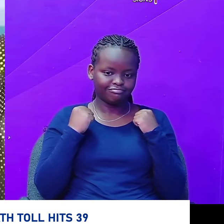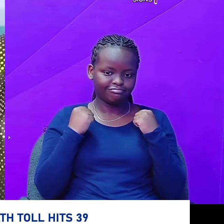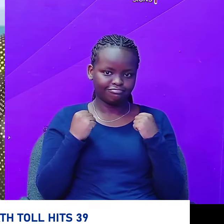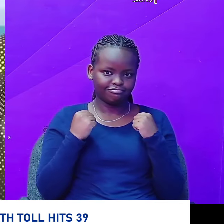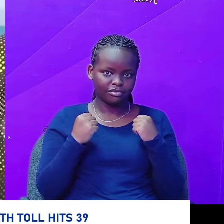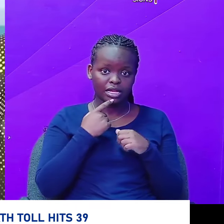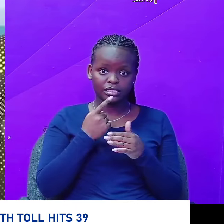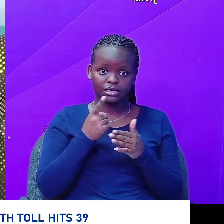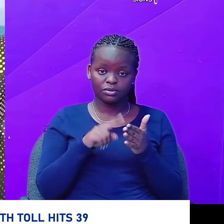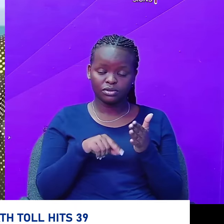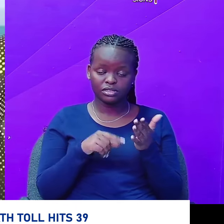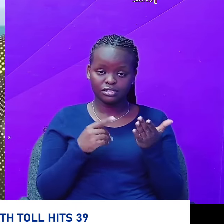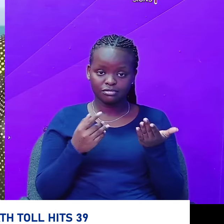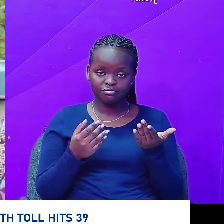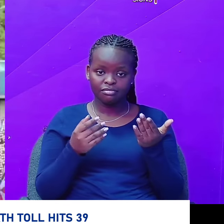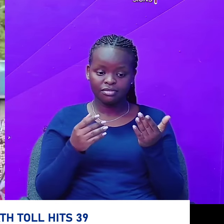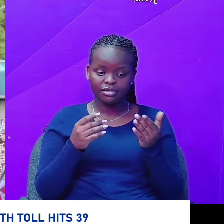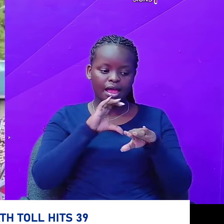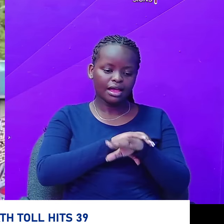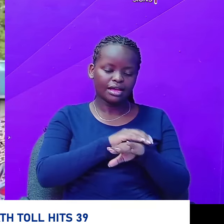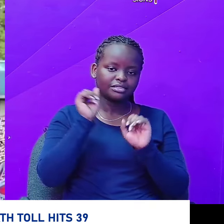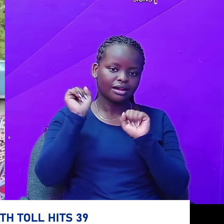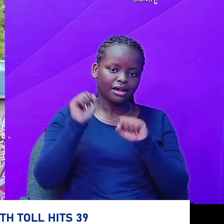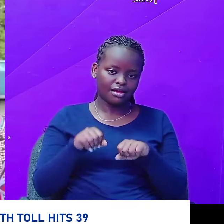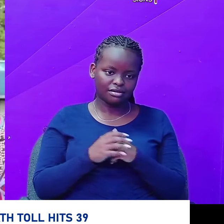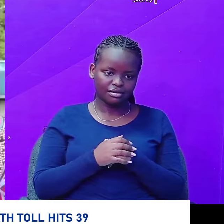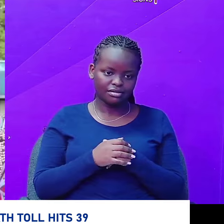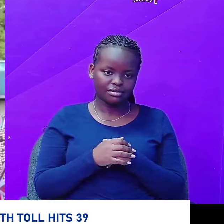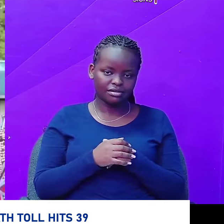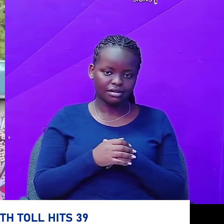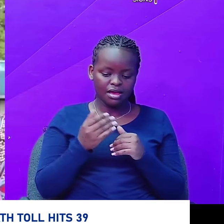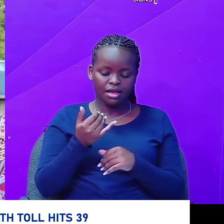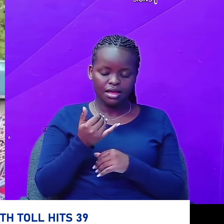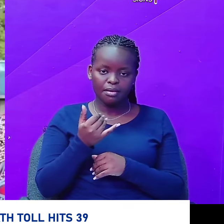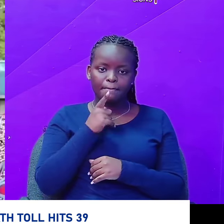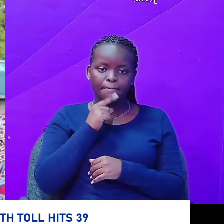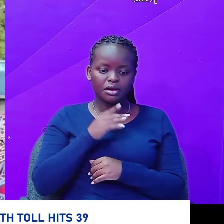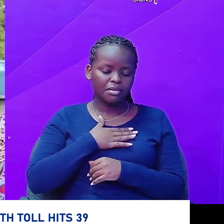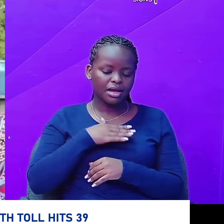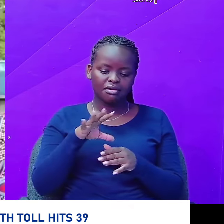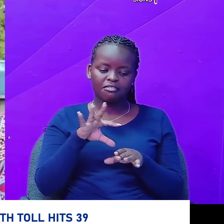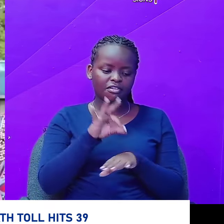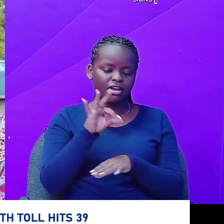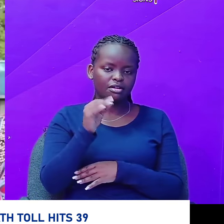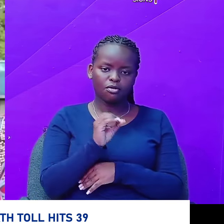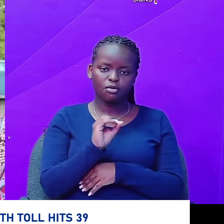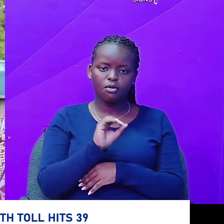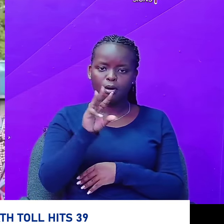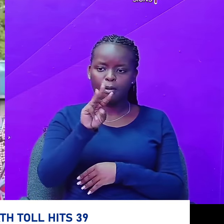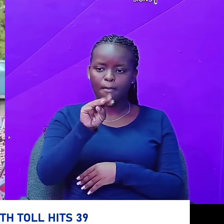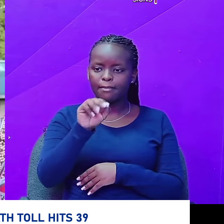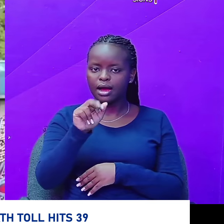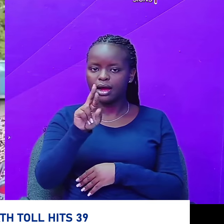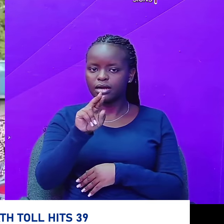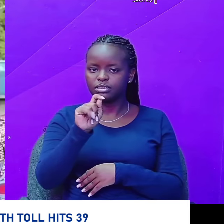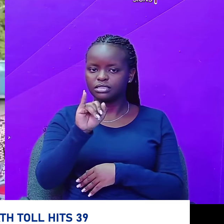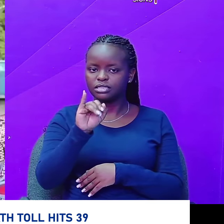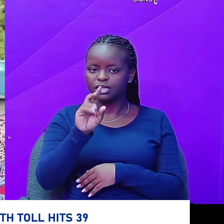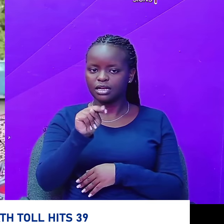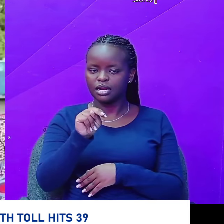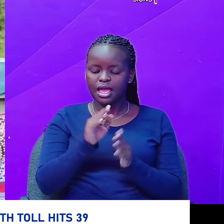akusema atapatikana tena. Kijana yangu Martin Chesa hajapatikana na mtoto ya jirani